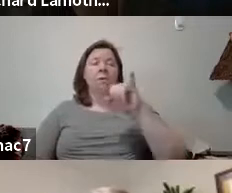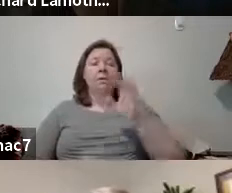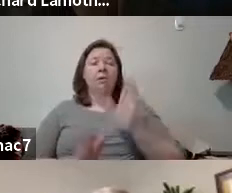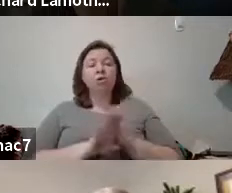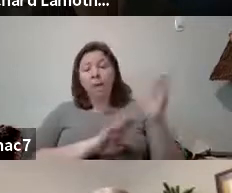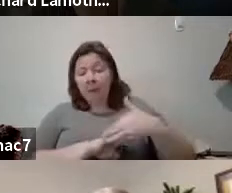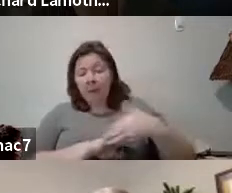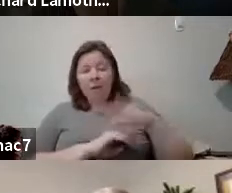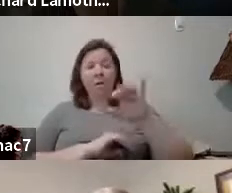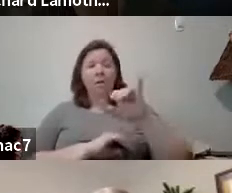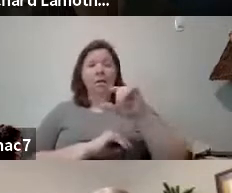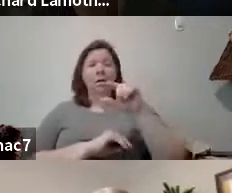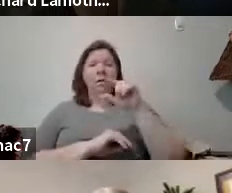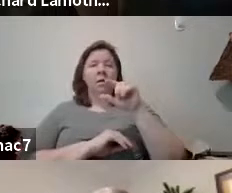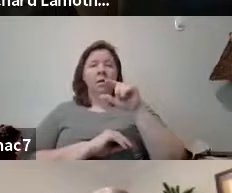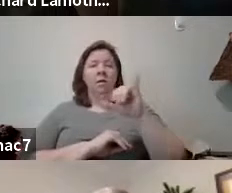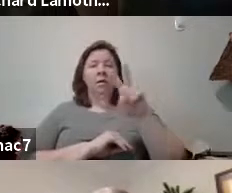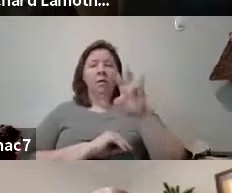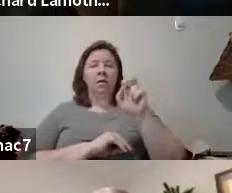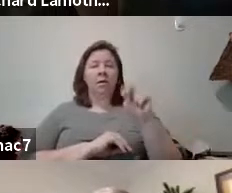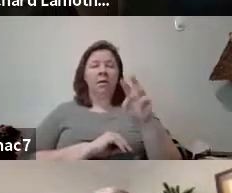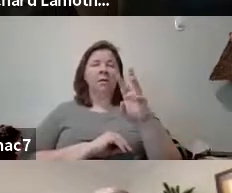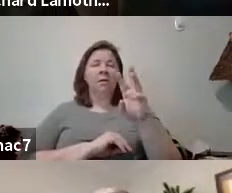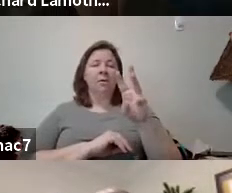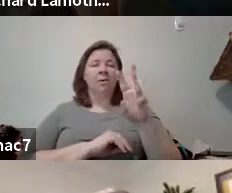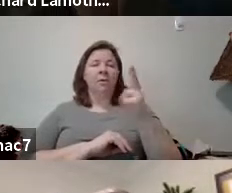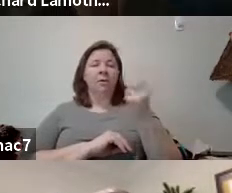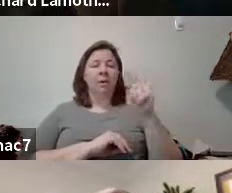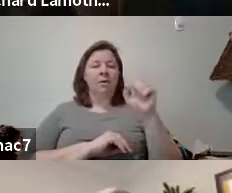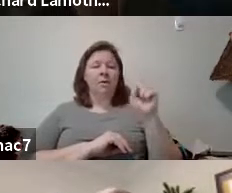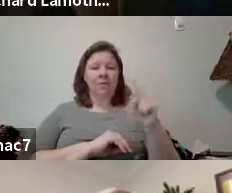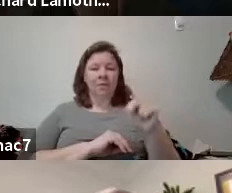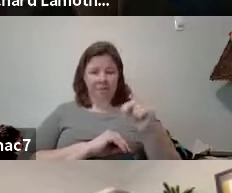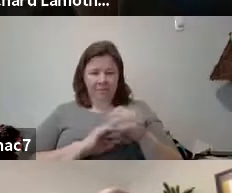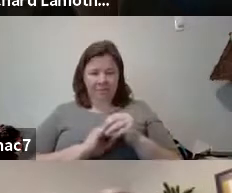they say they're little, but they're taller.